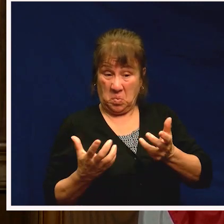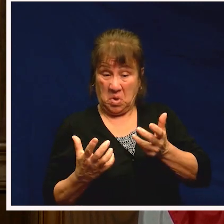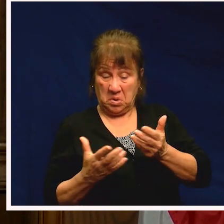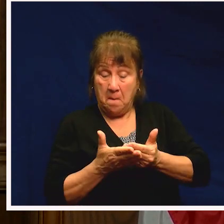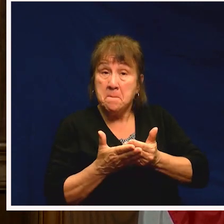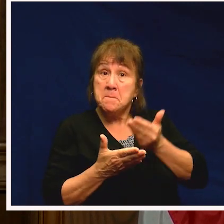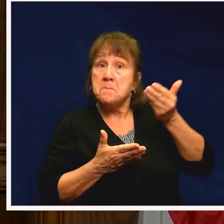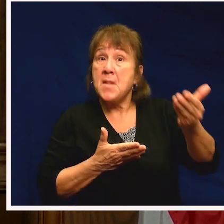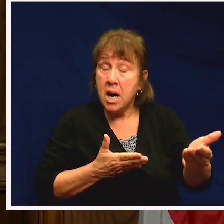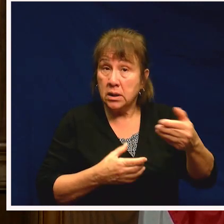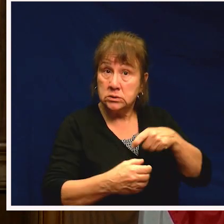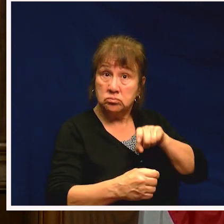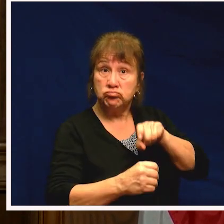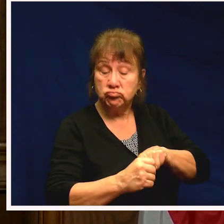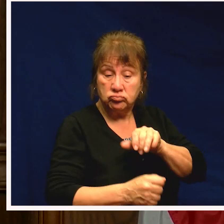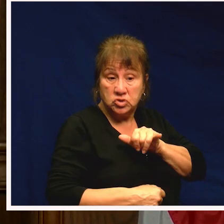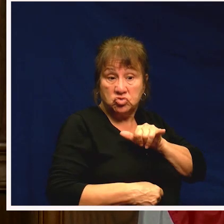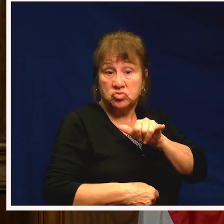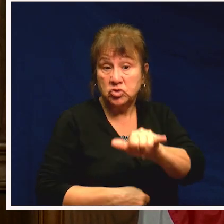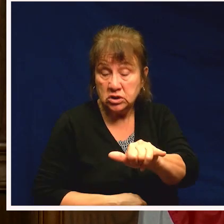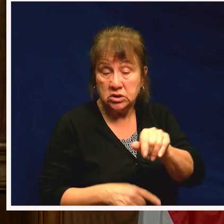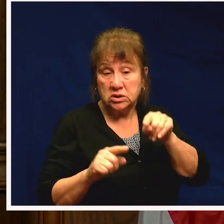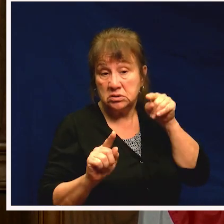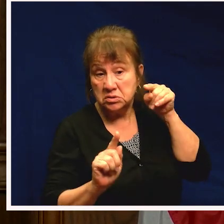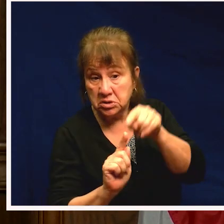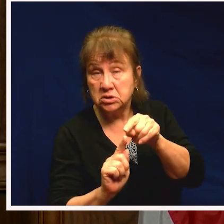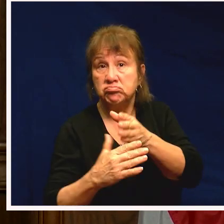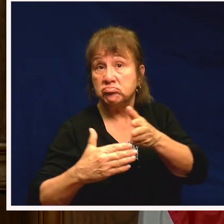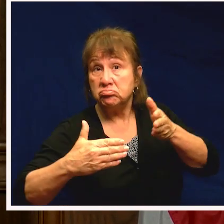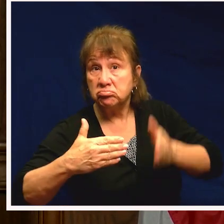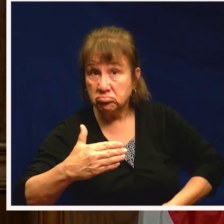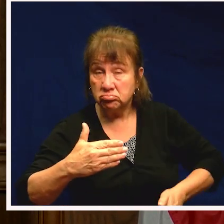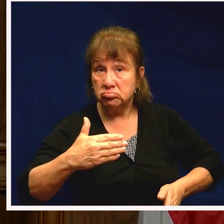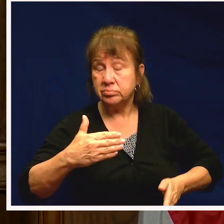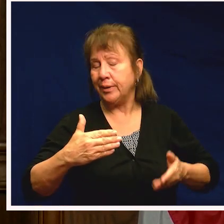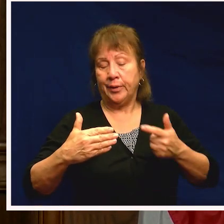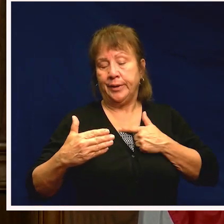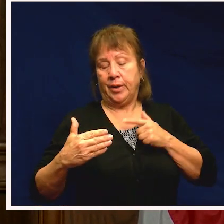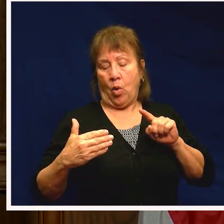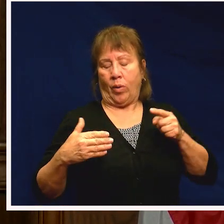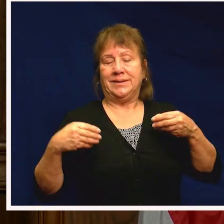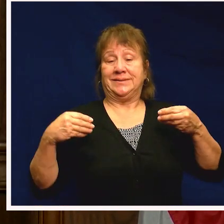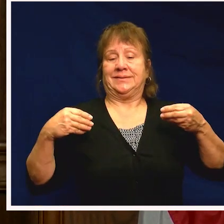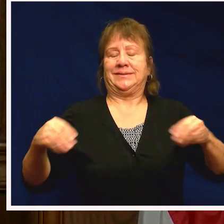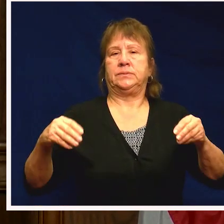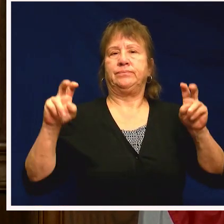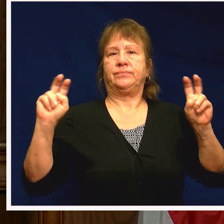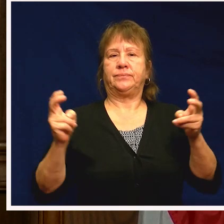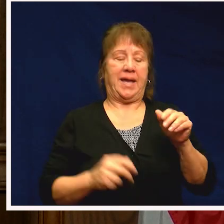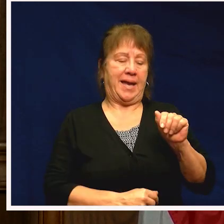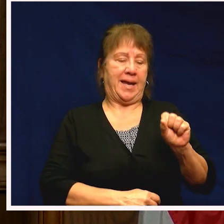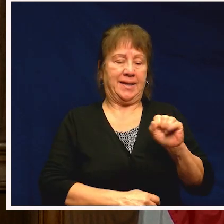order to stay in it until such time as that's completed, which would be sufficient. But we can only sell as is, where